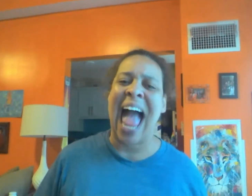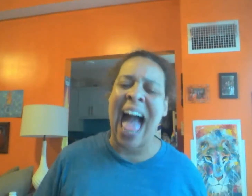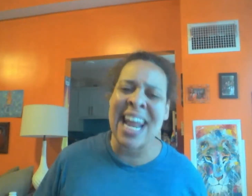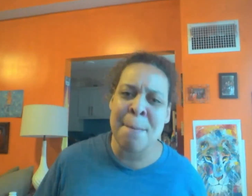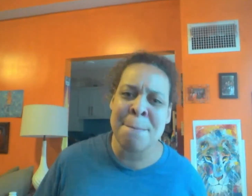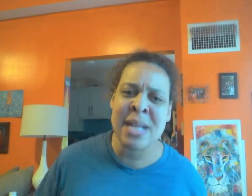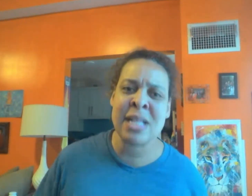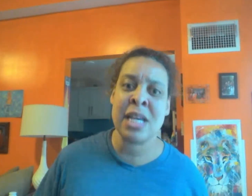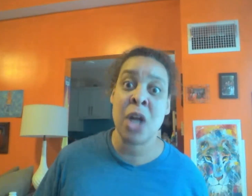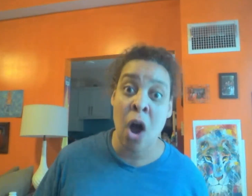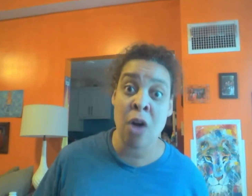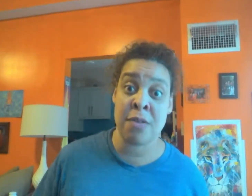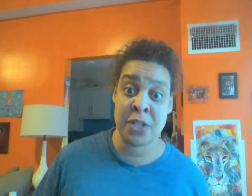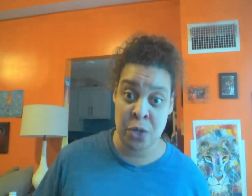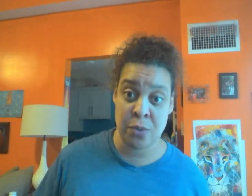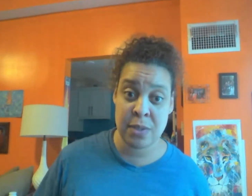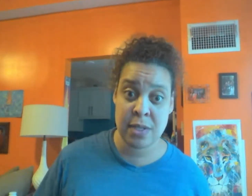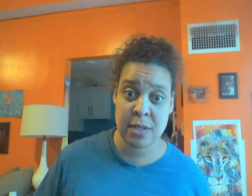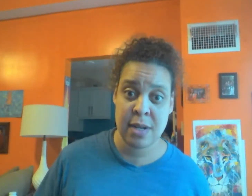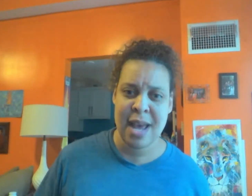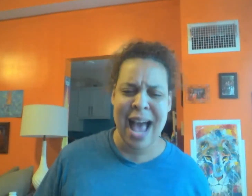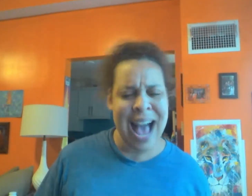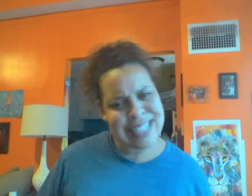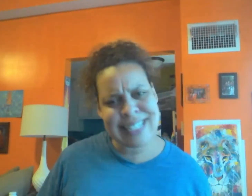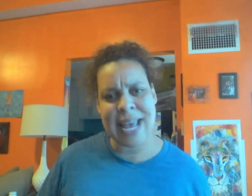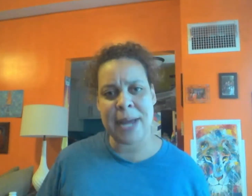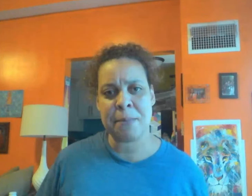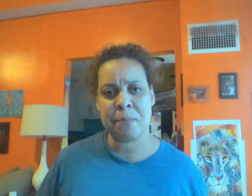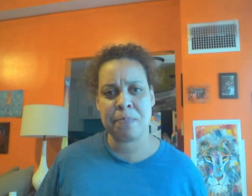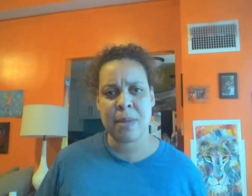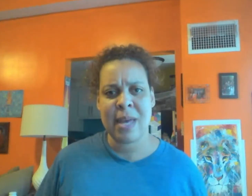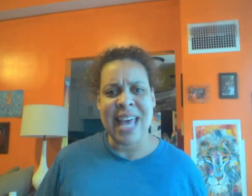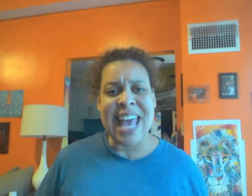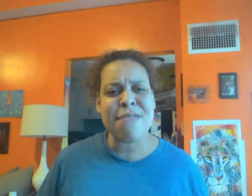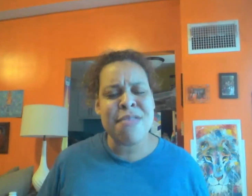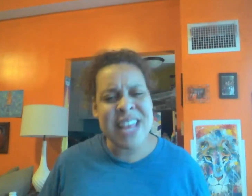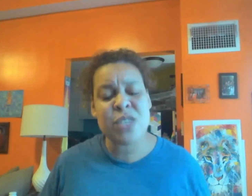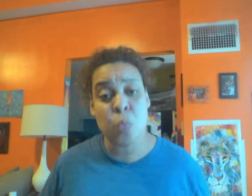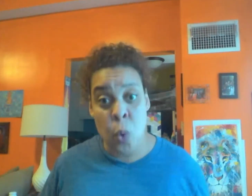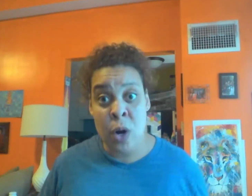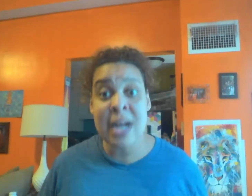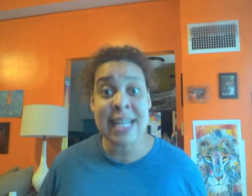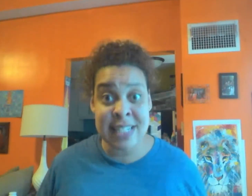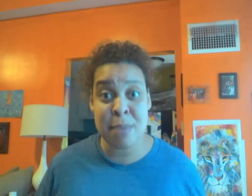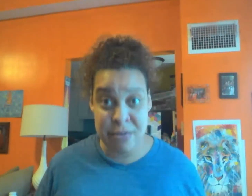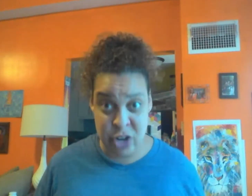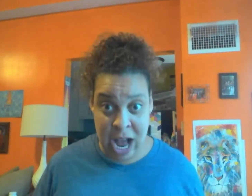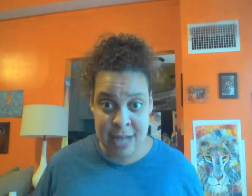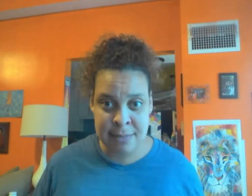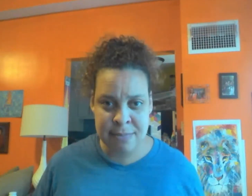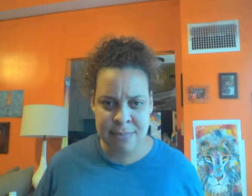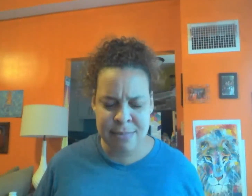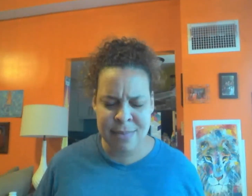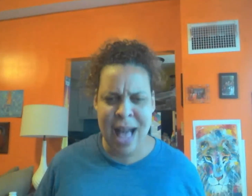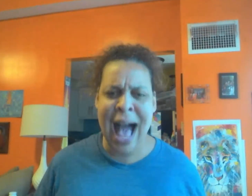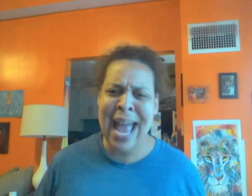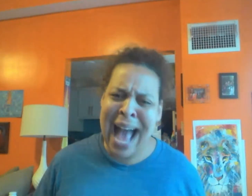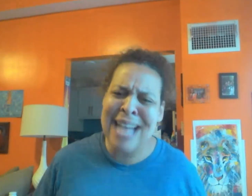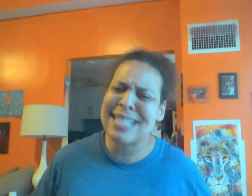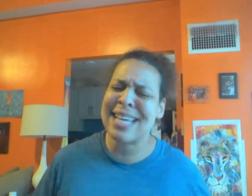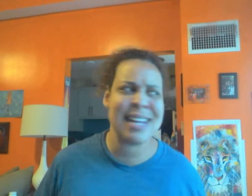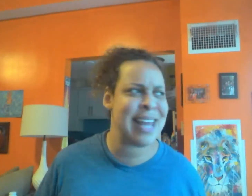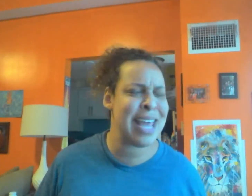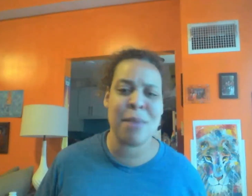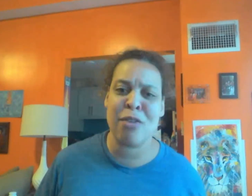agony at a million hearthstones. I say, If this war is to be forgotten,